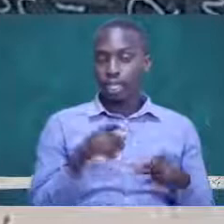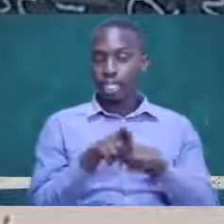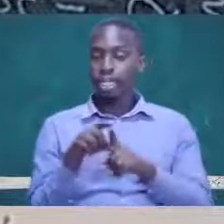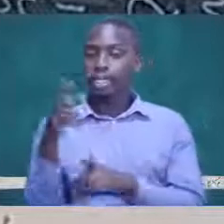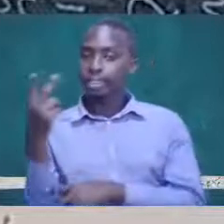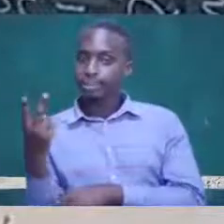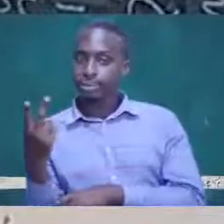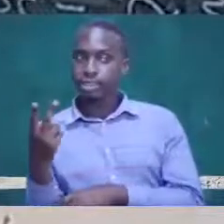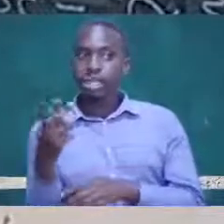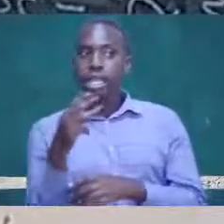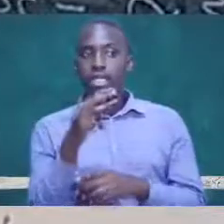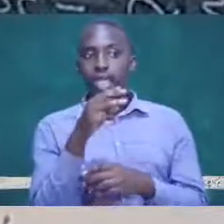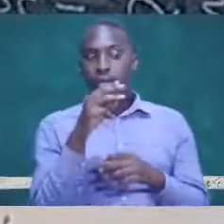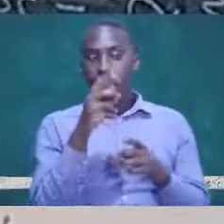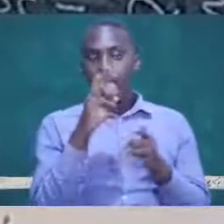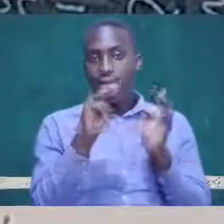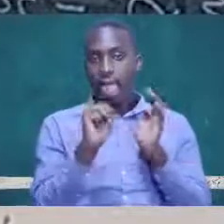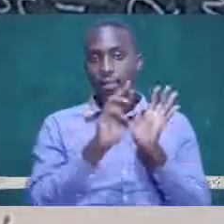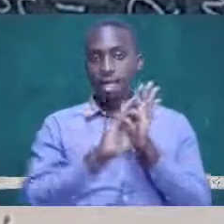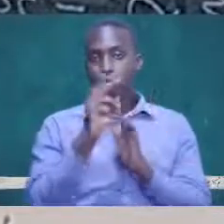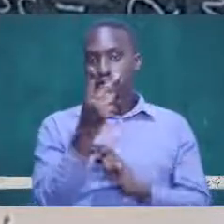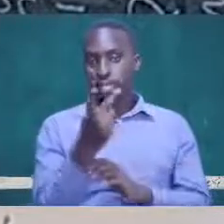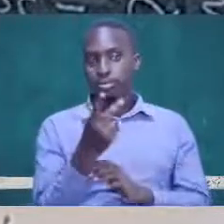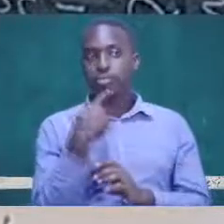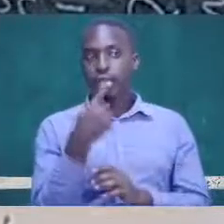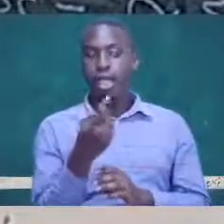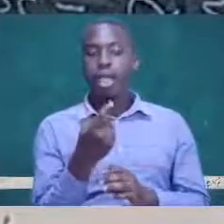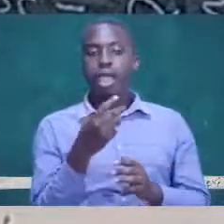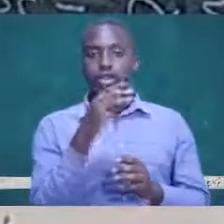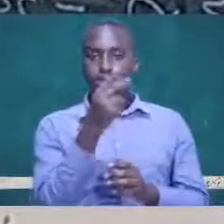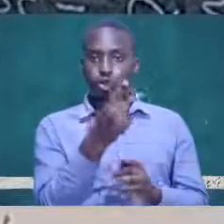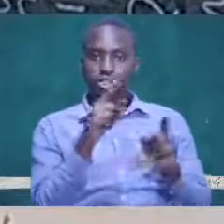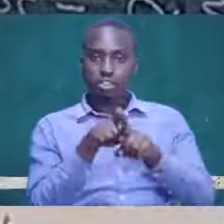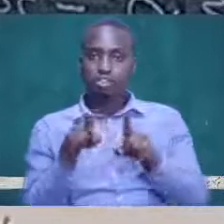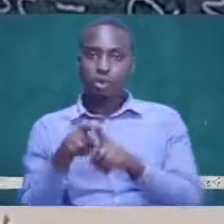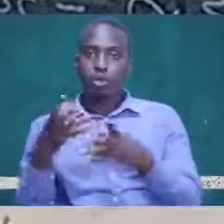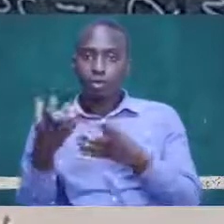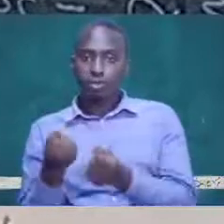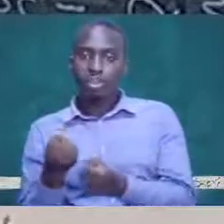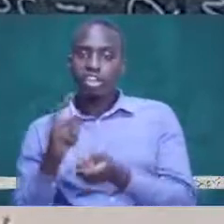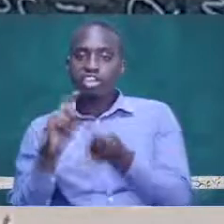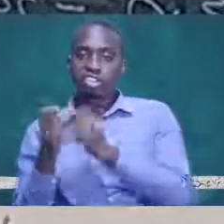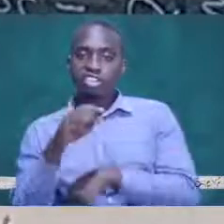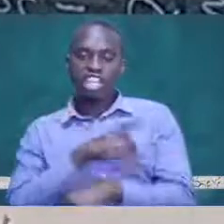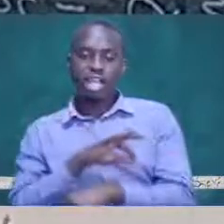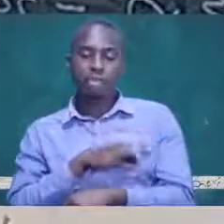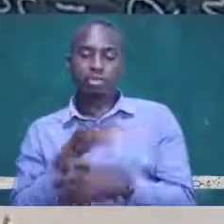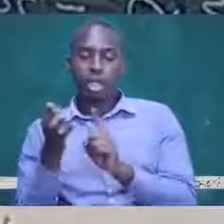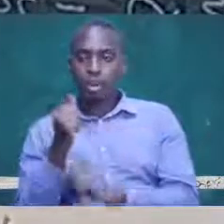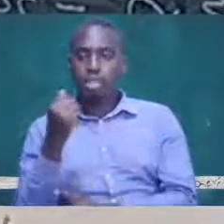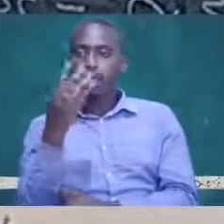M, we substitute in 2, which is a change in income. We have the change in income, which is 40 million, which is